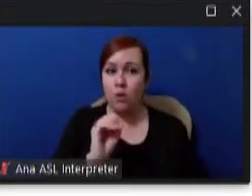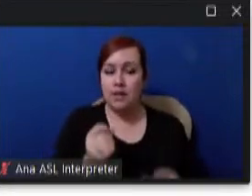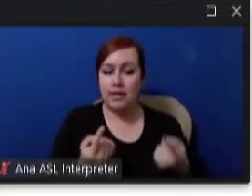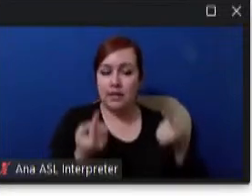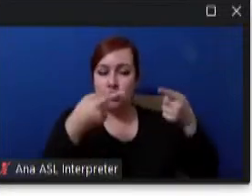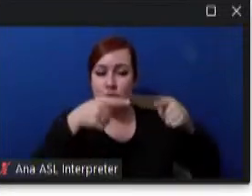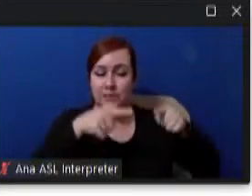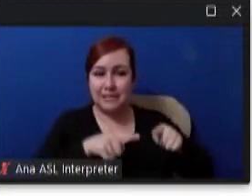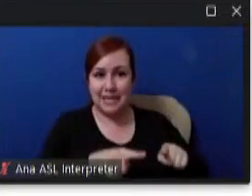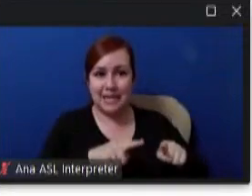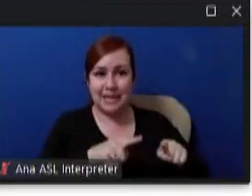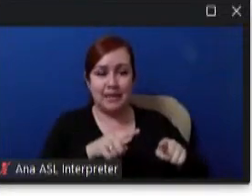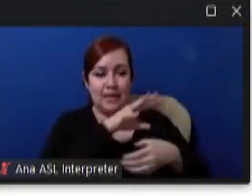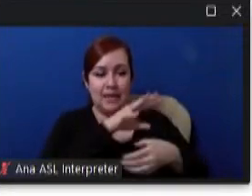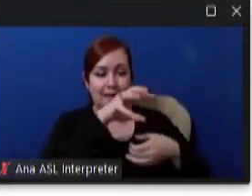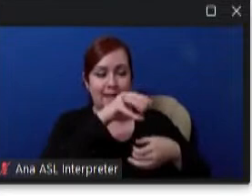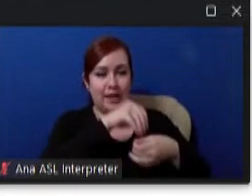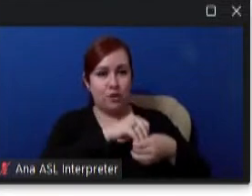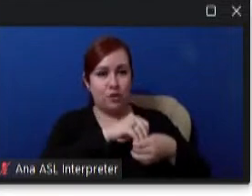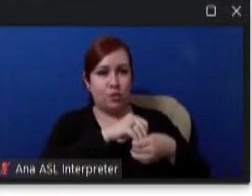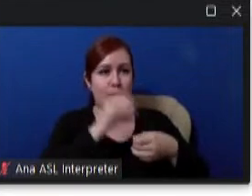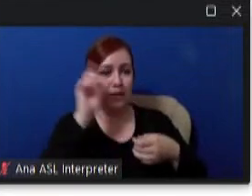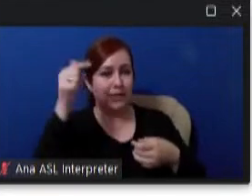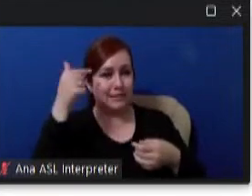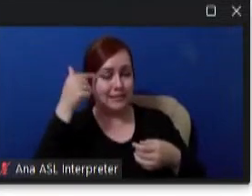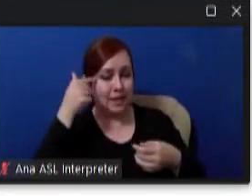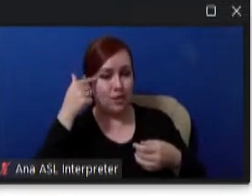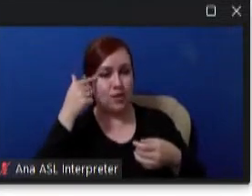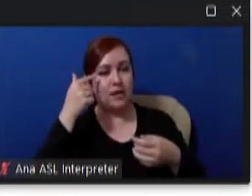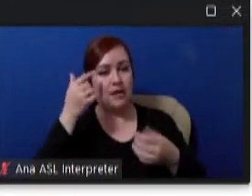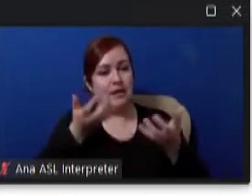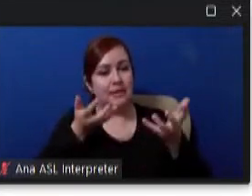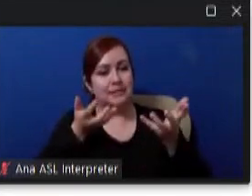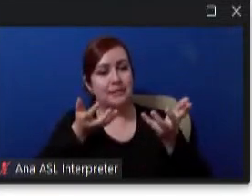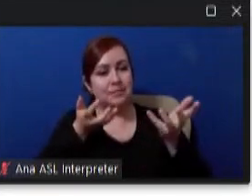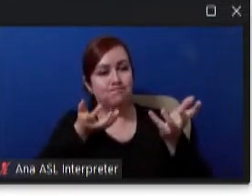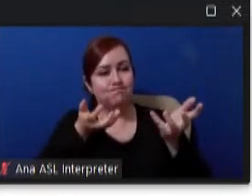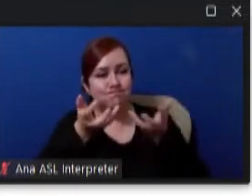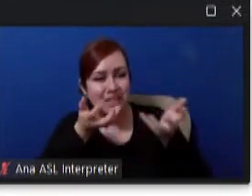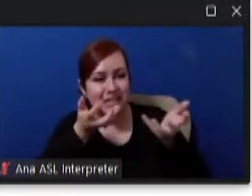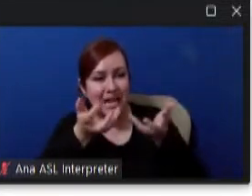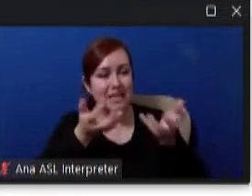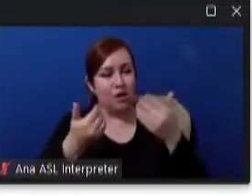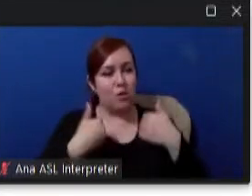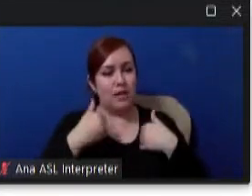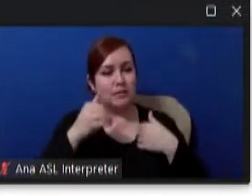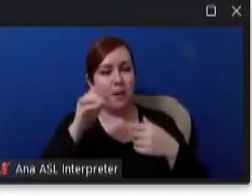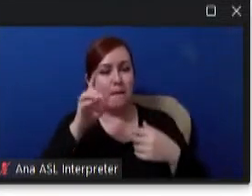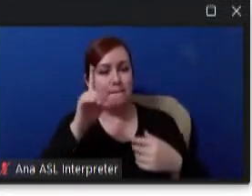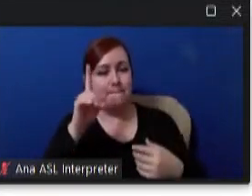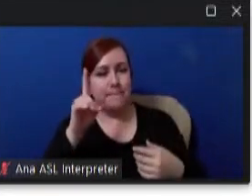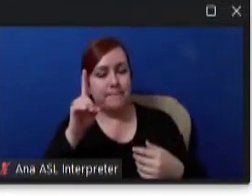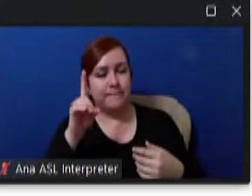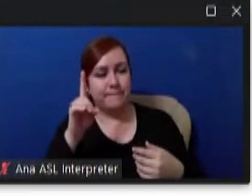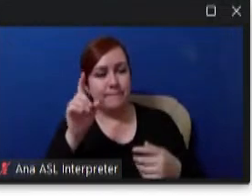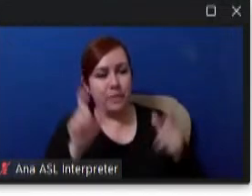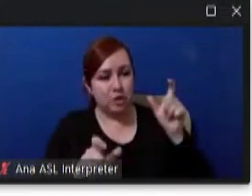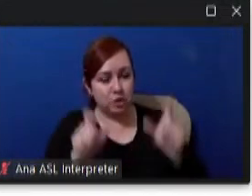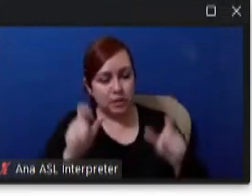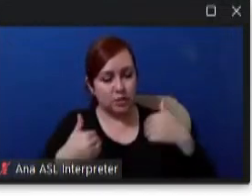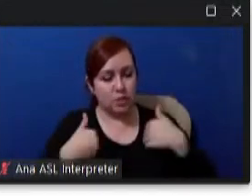or that it happens within government institutions where you have people with disabilities. And in